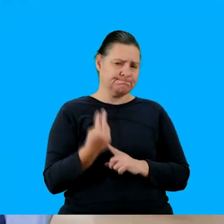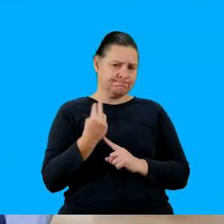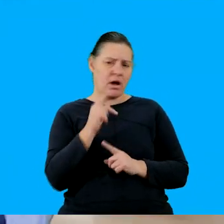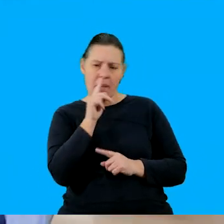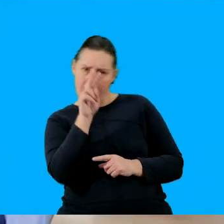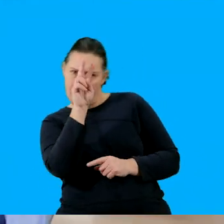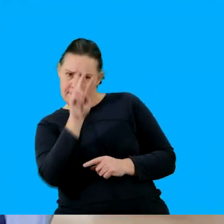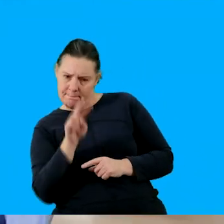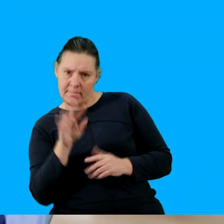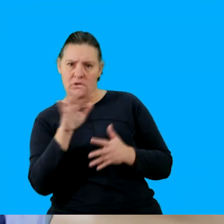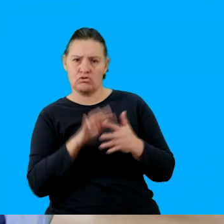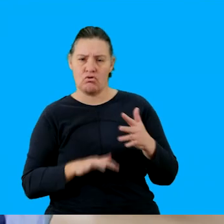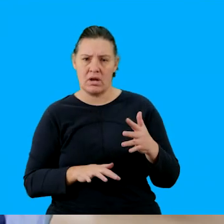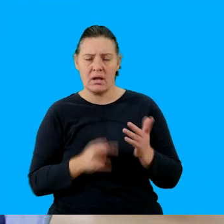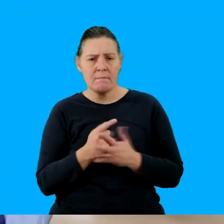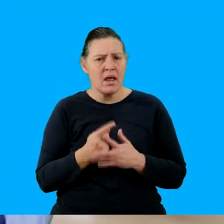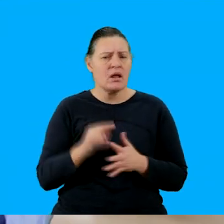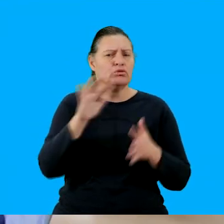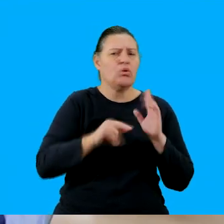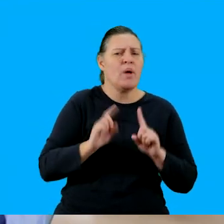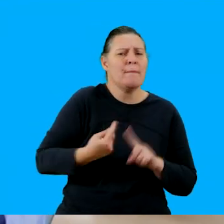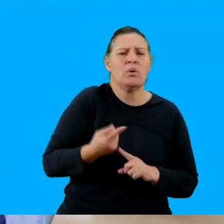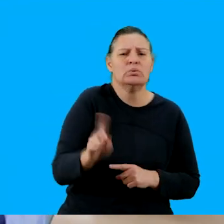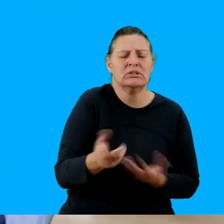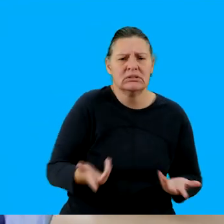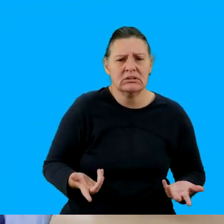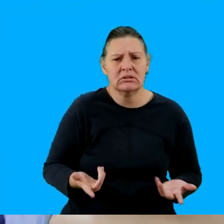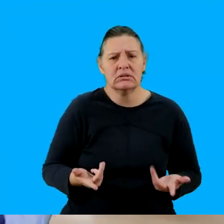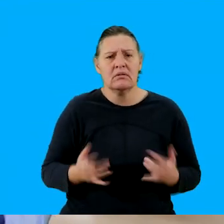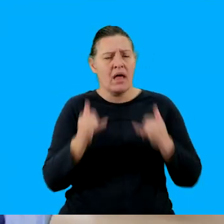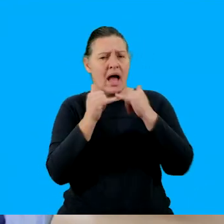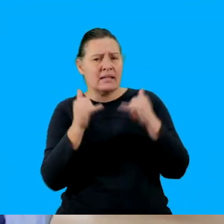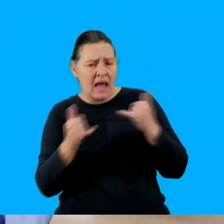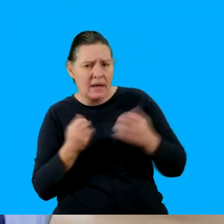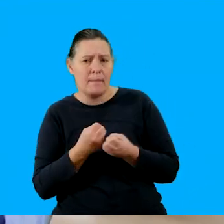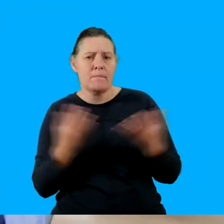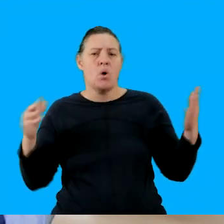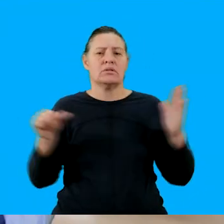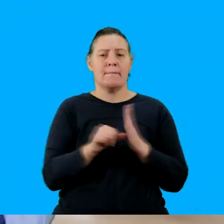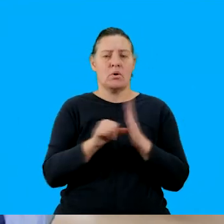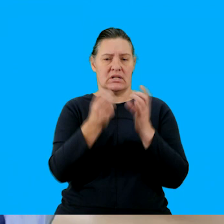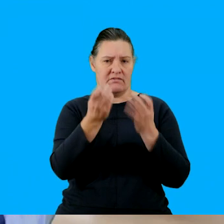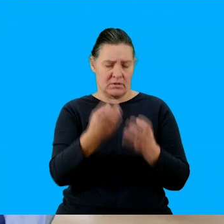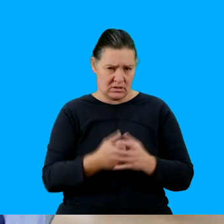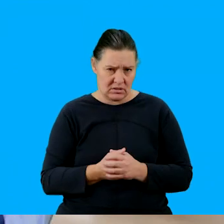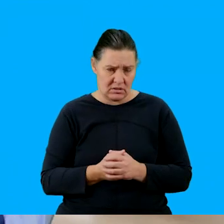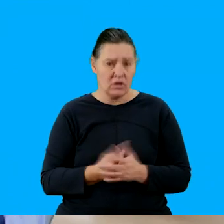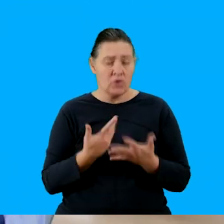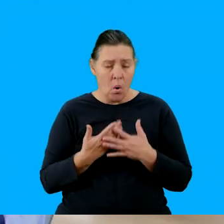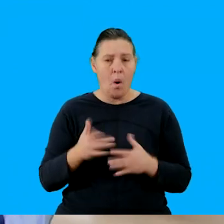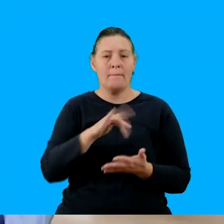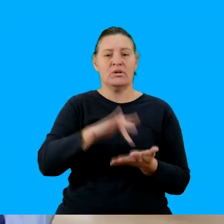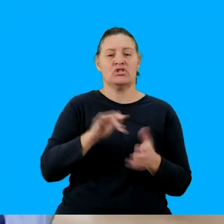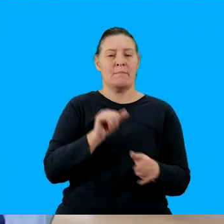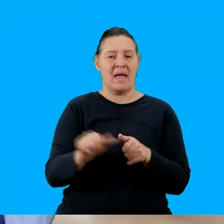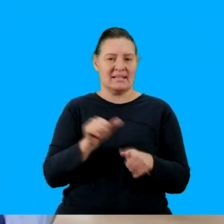back into your scenario to say, what was the scenario talking about? Underline the most important information so that you're in